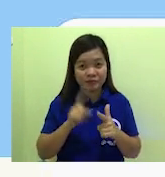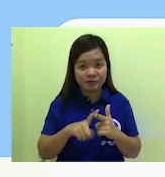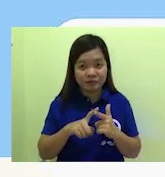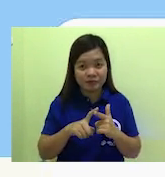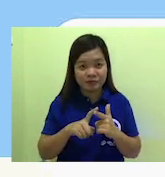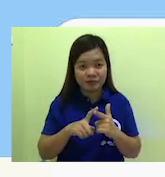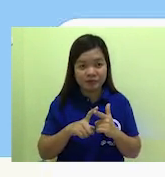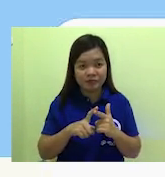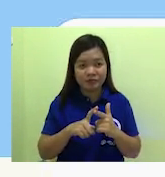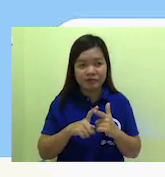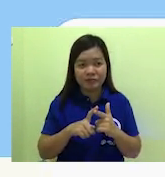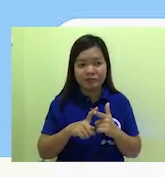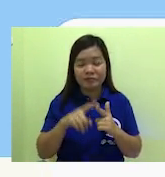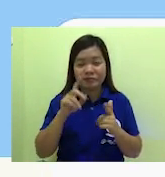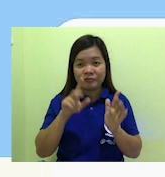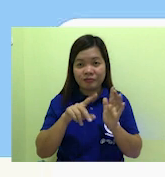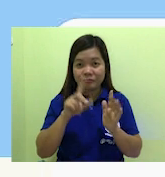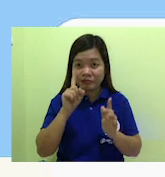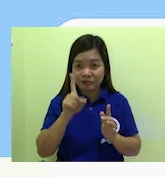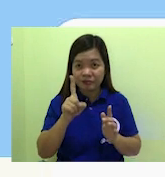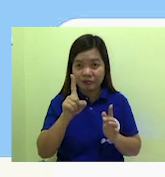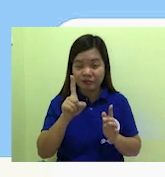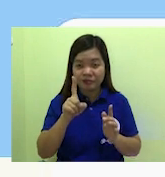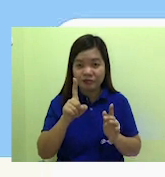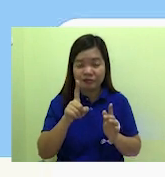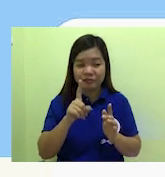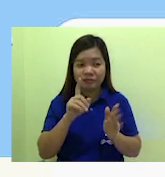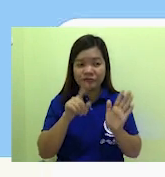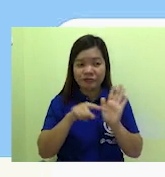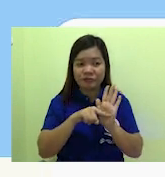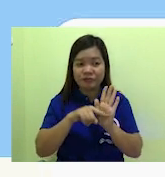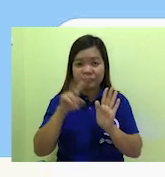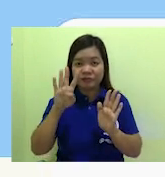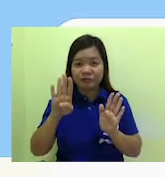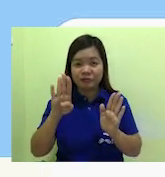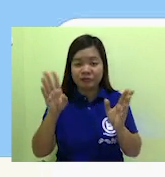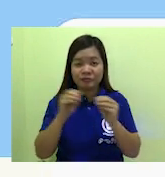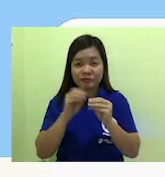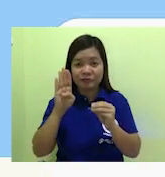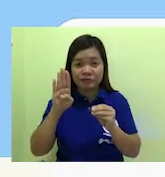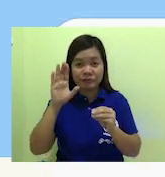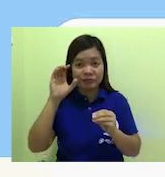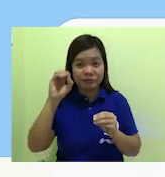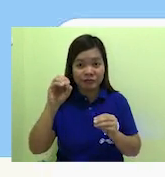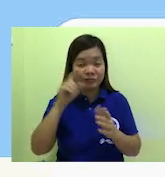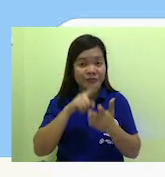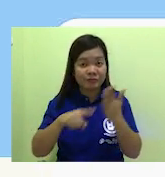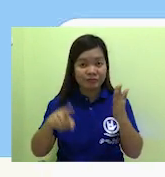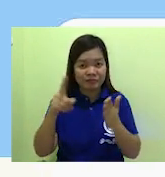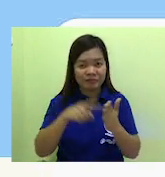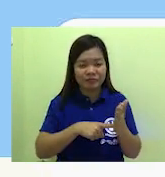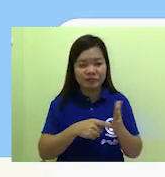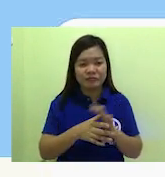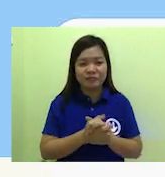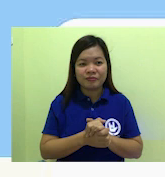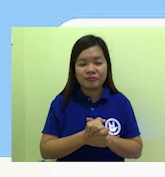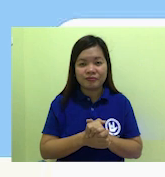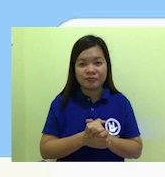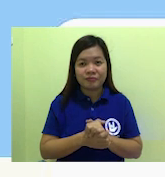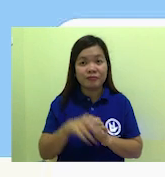Then, 3 minus 2 is 1. Negative B plus B equals